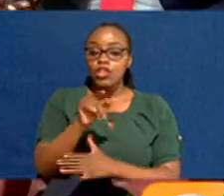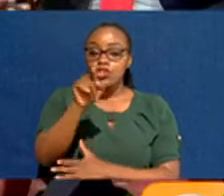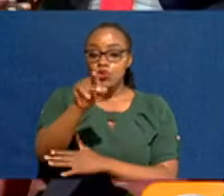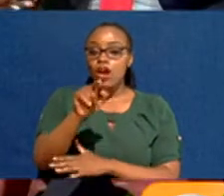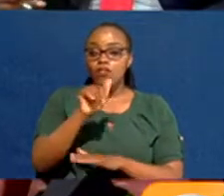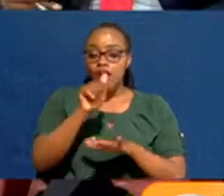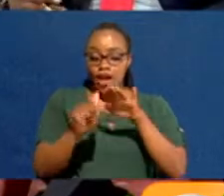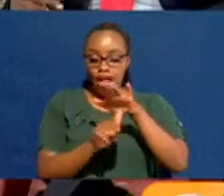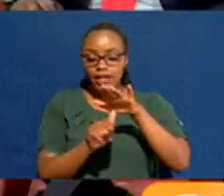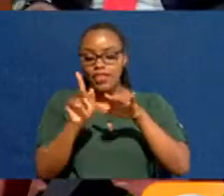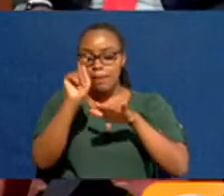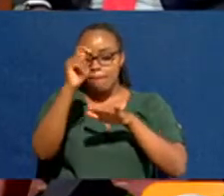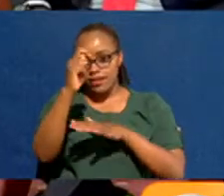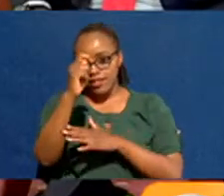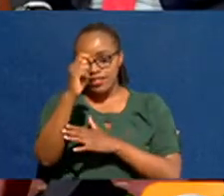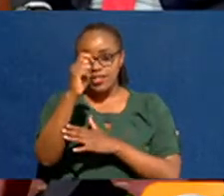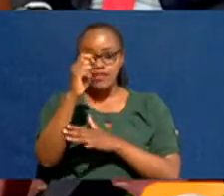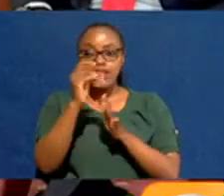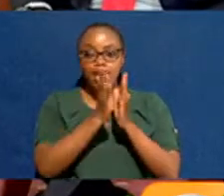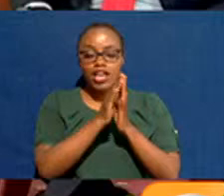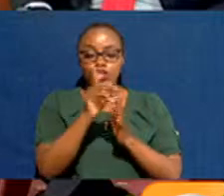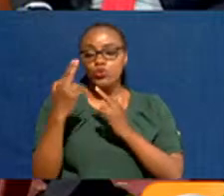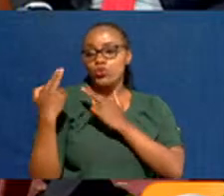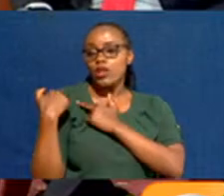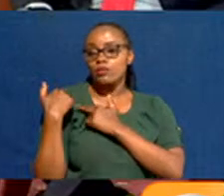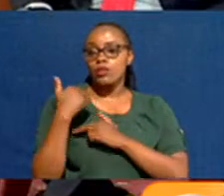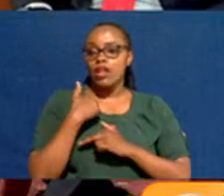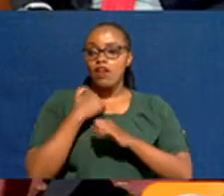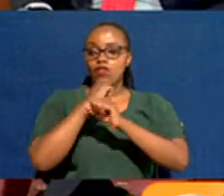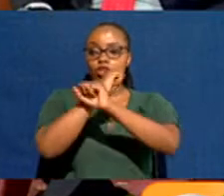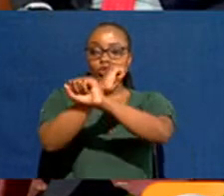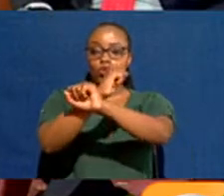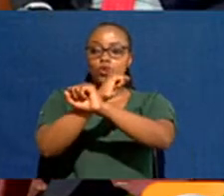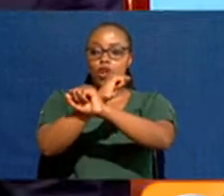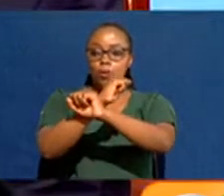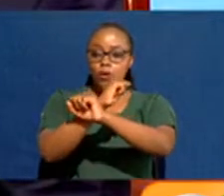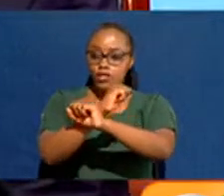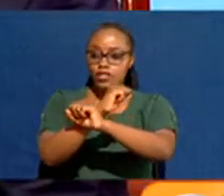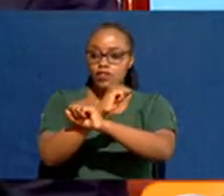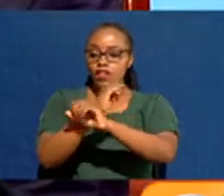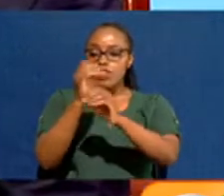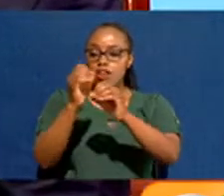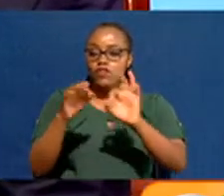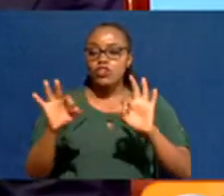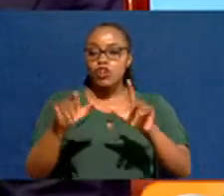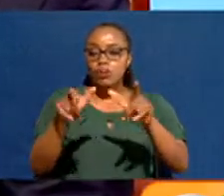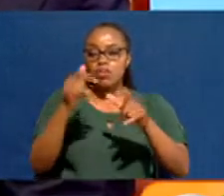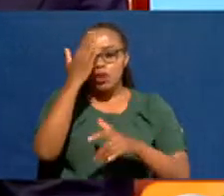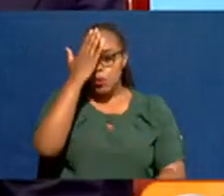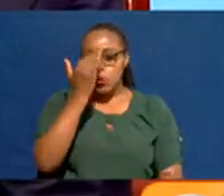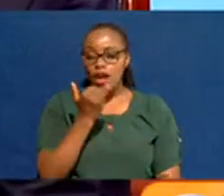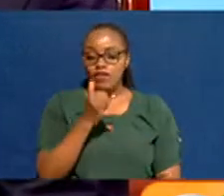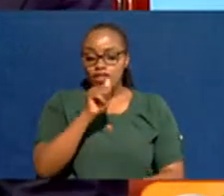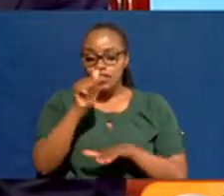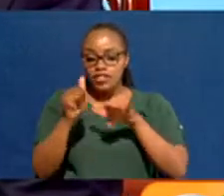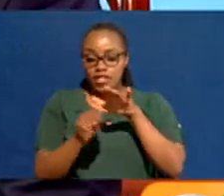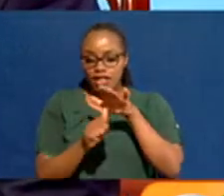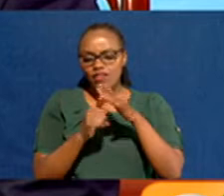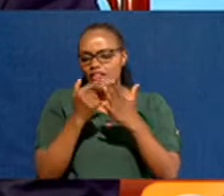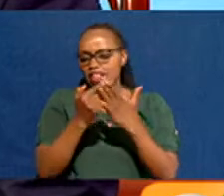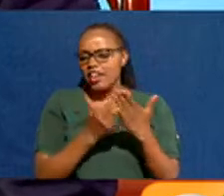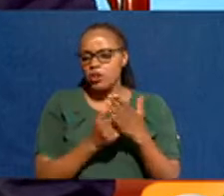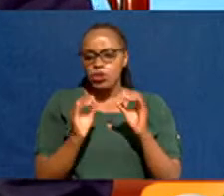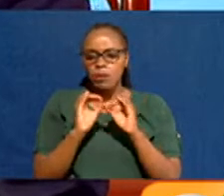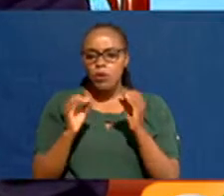under the presidency. You are tasked to protect the freedom of the media because it's under the non-negotiable